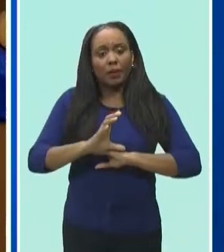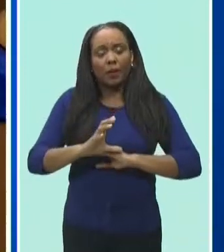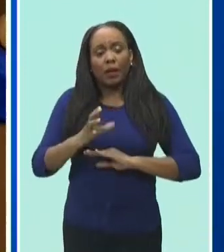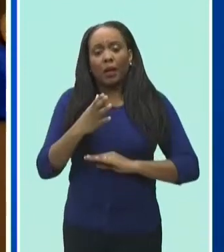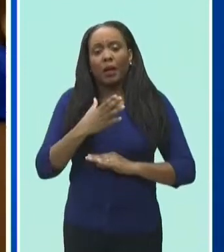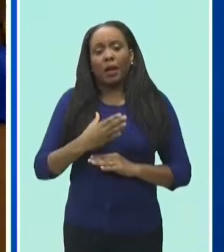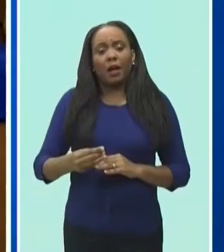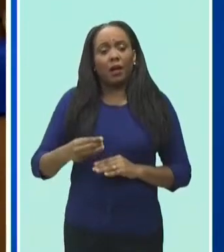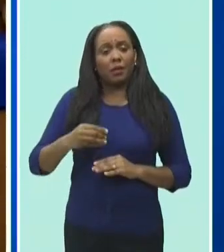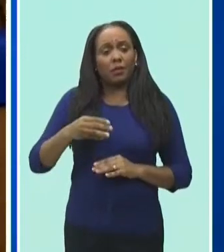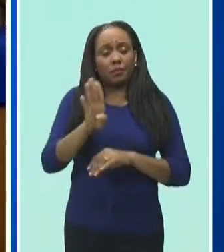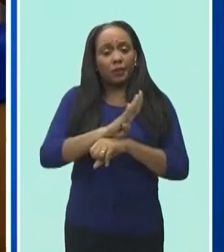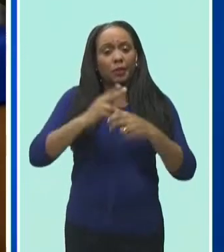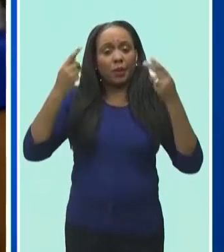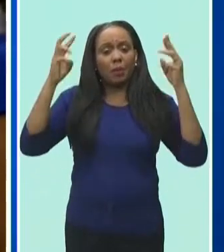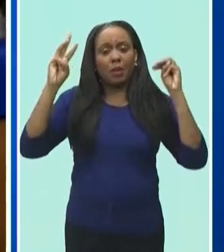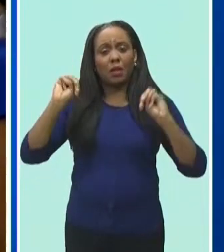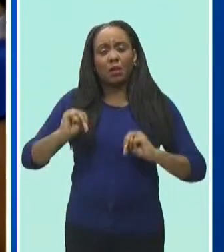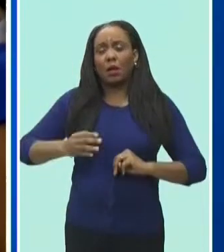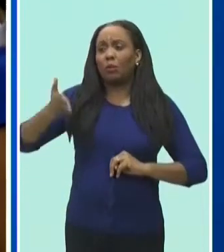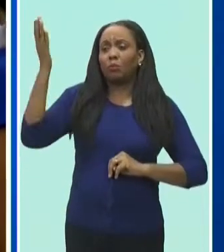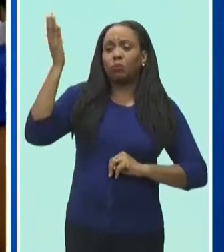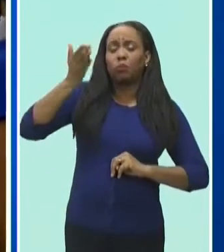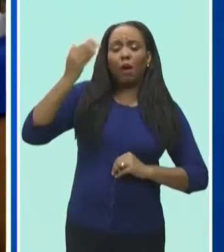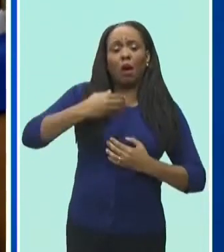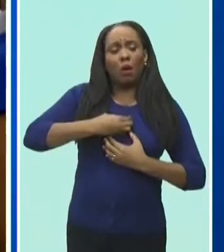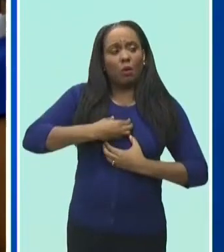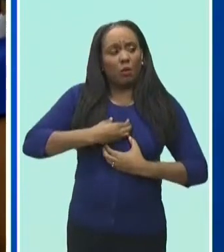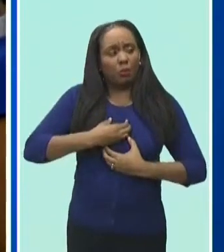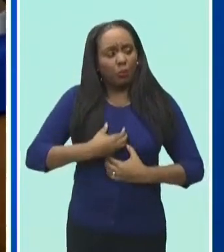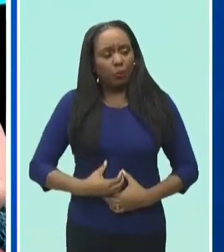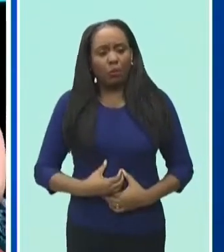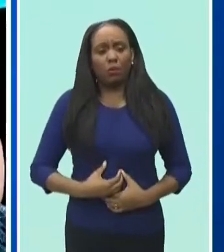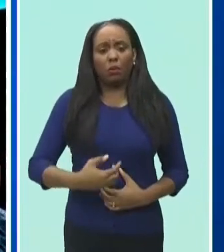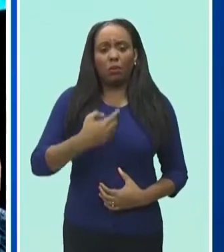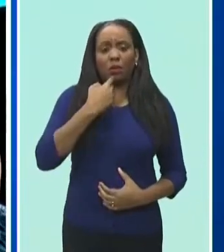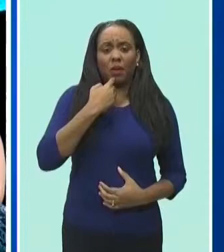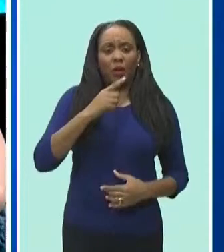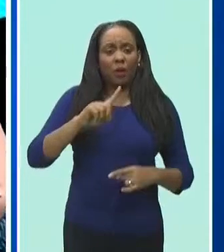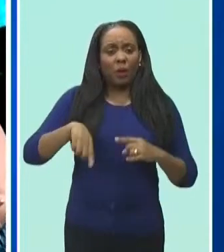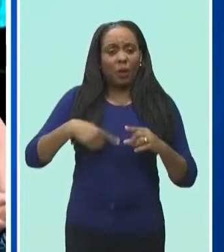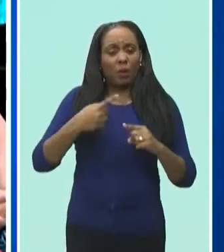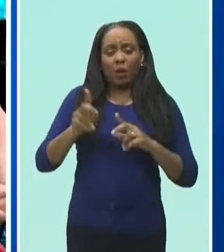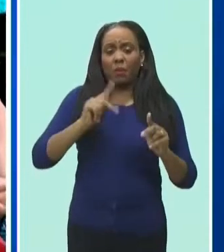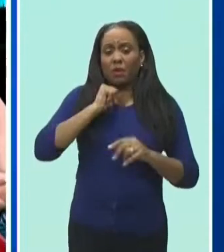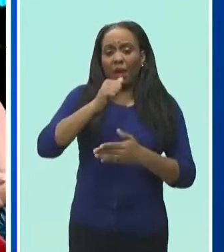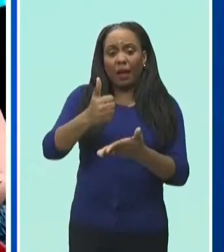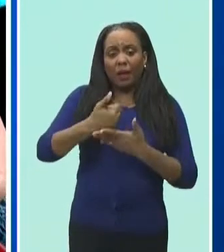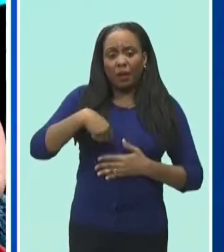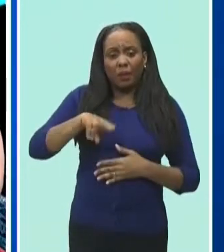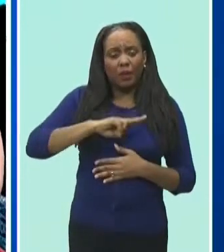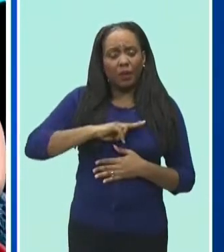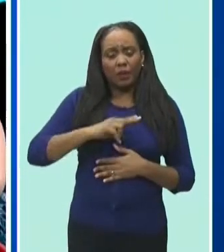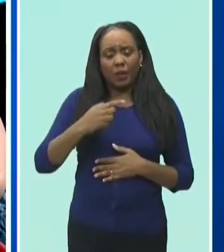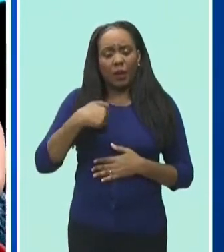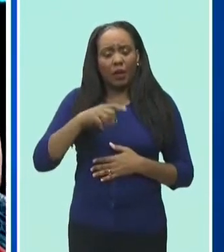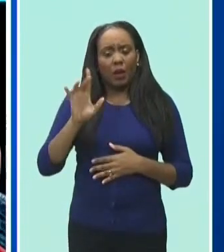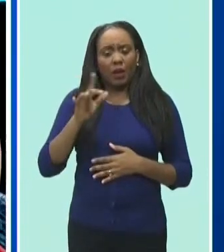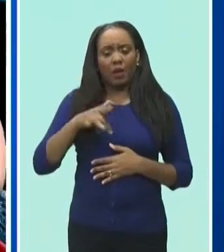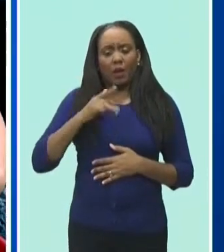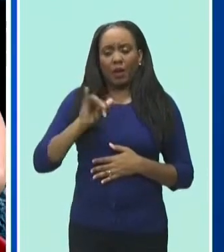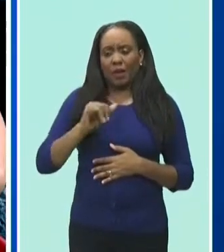passionate keynote speech, Prime Minister Mia Amor-Motley said when the region doesn't get assistance, it feels invisible